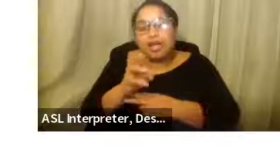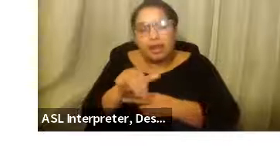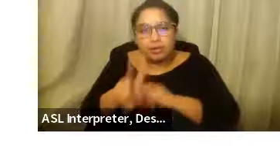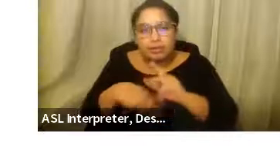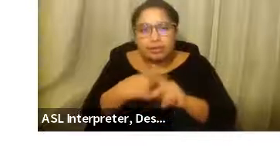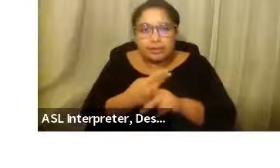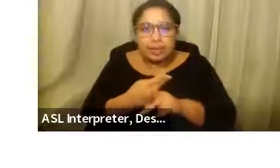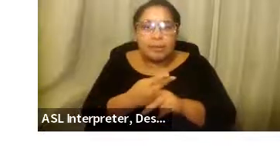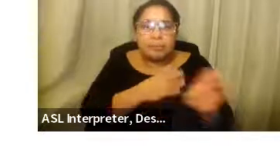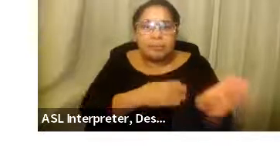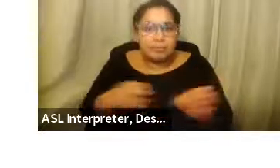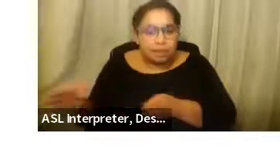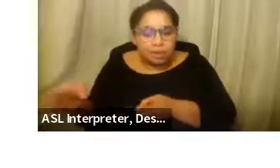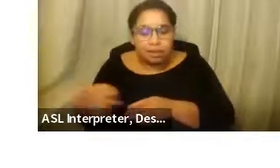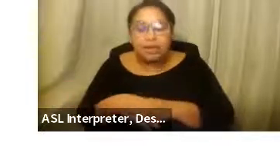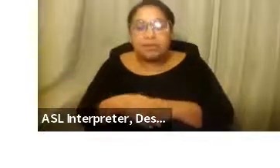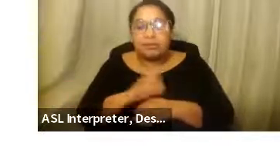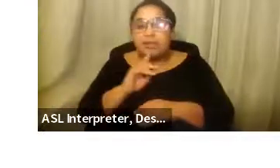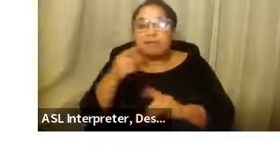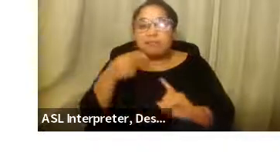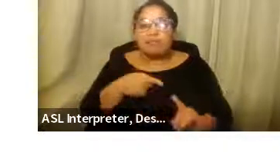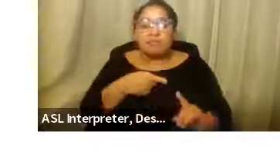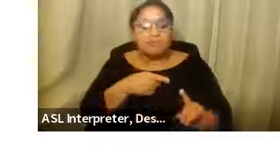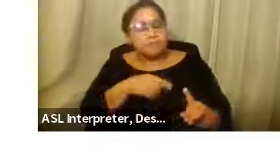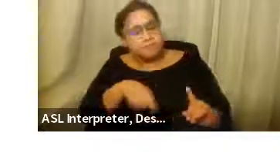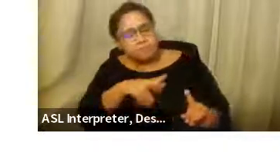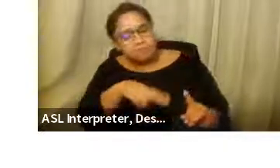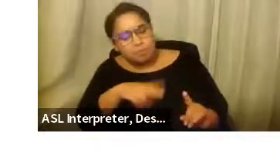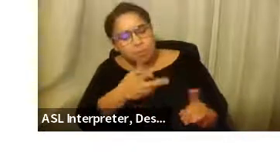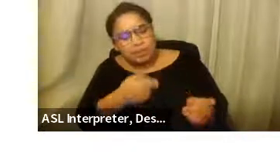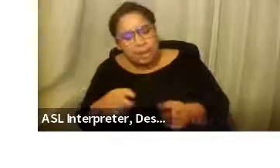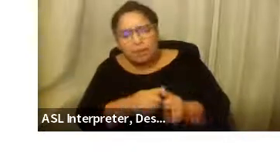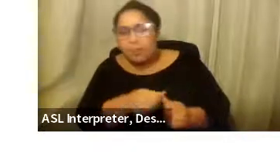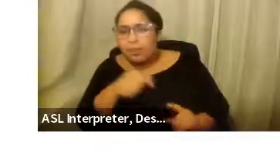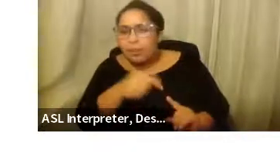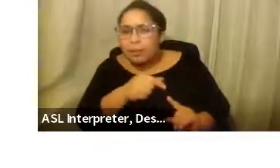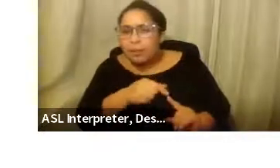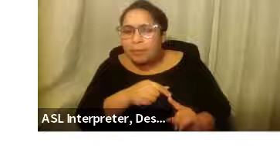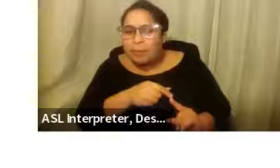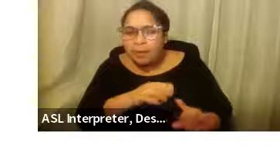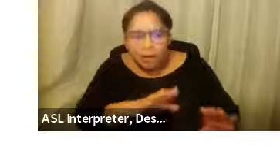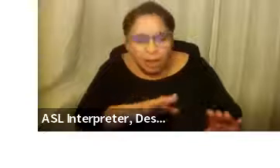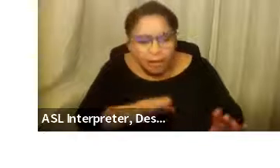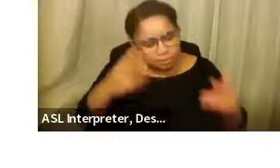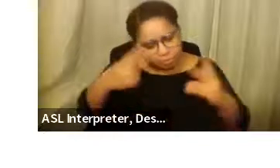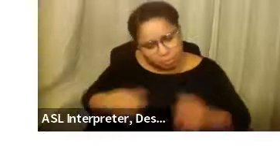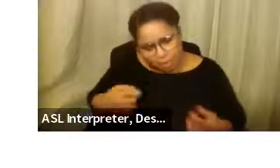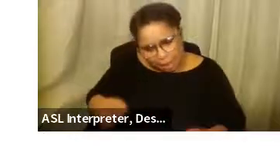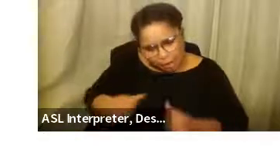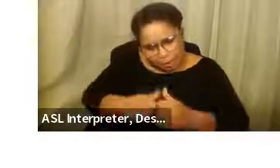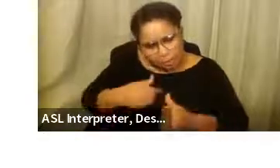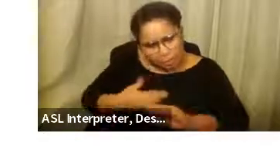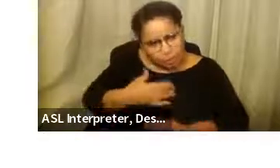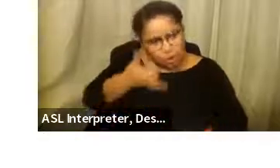about the consumer identifying what's going on with them, instead of calling 911 first, to call their